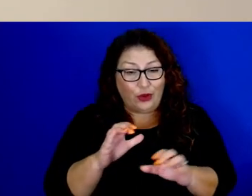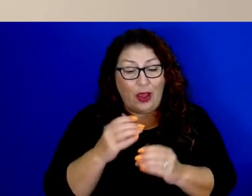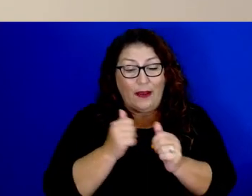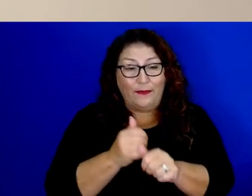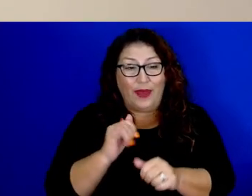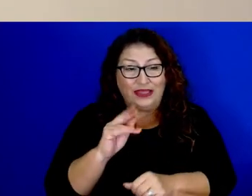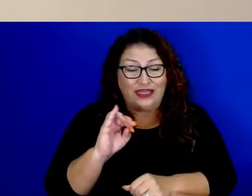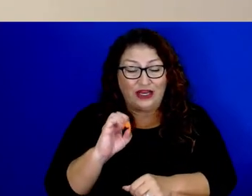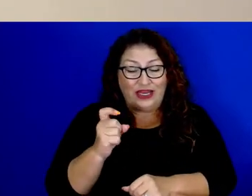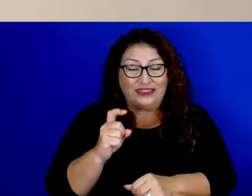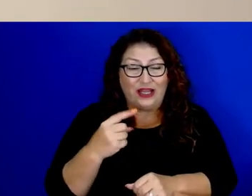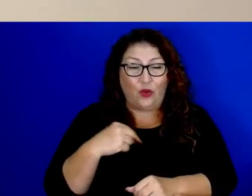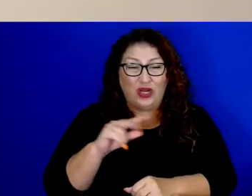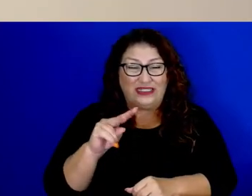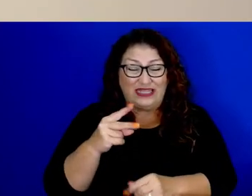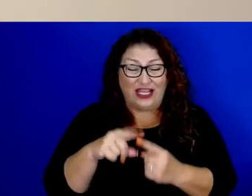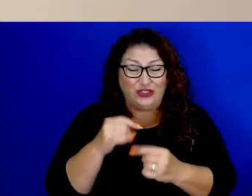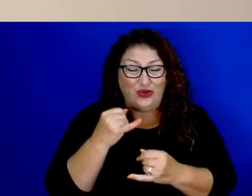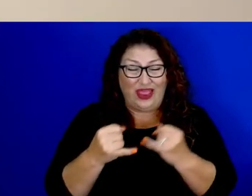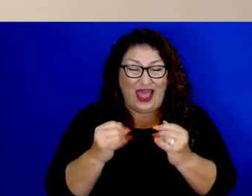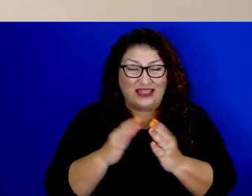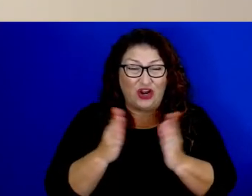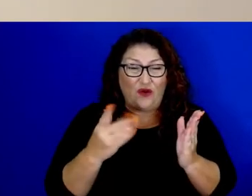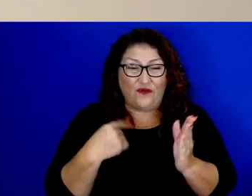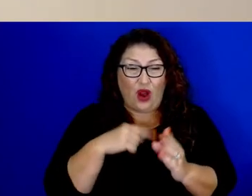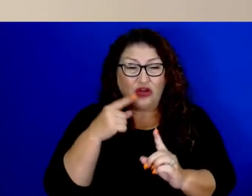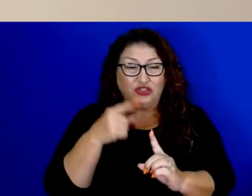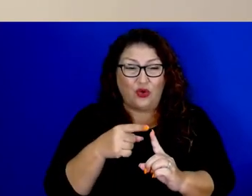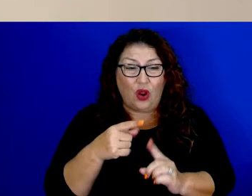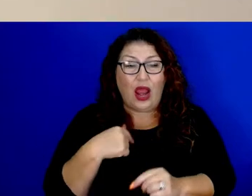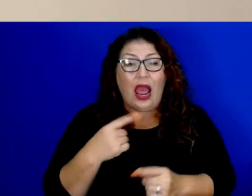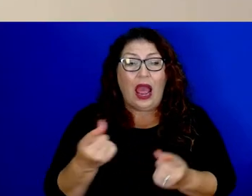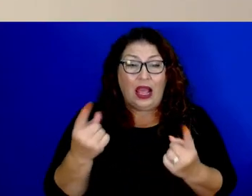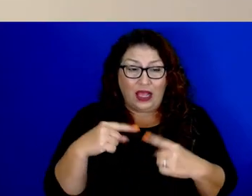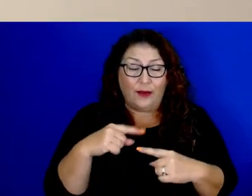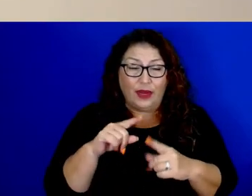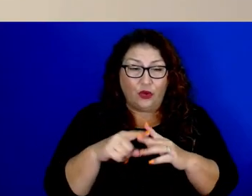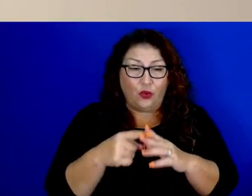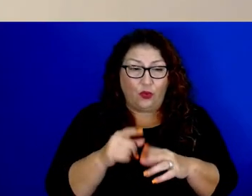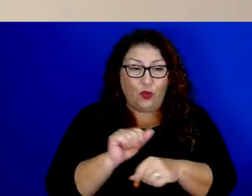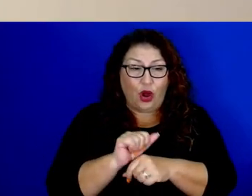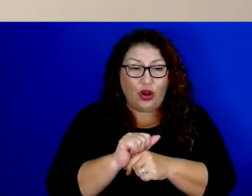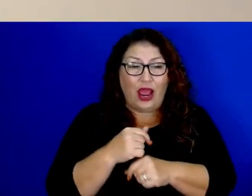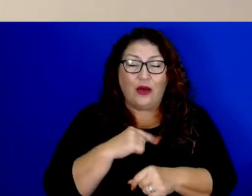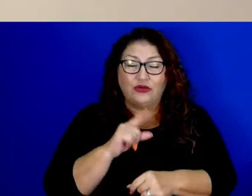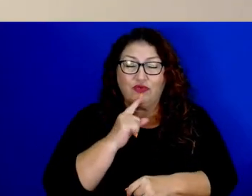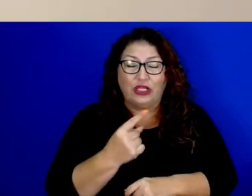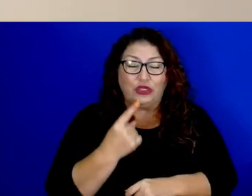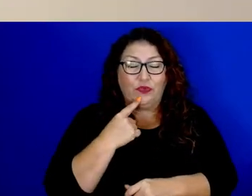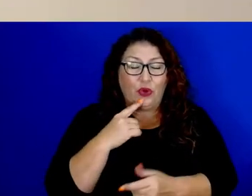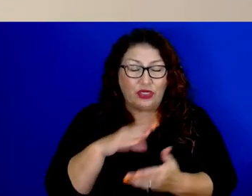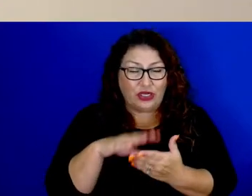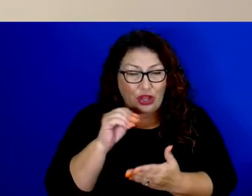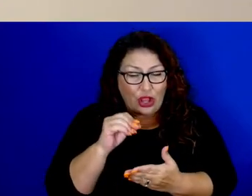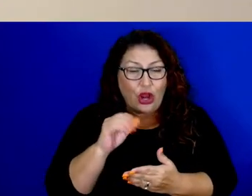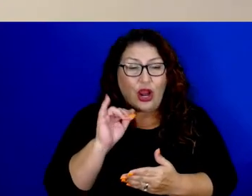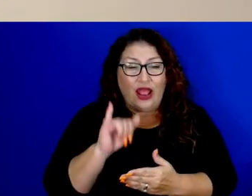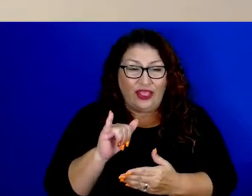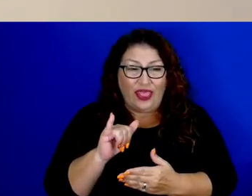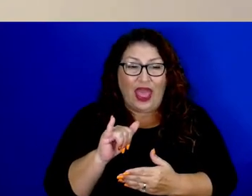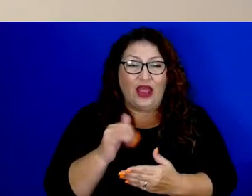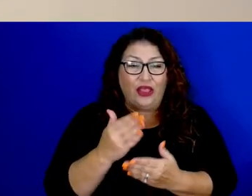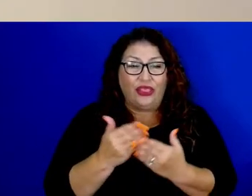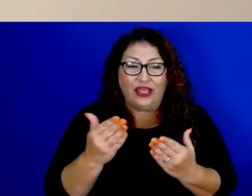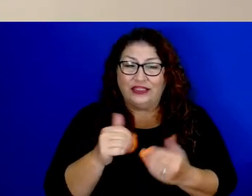score. As I started my committee work, I was very disappointed to learn that these insights are not tied to our development